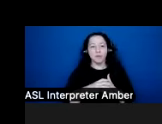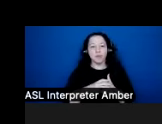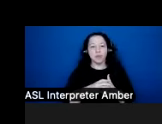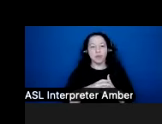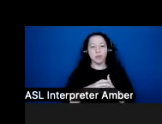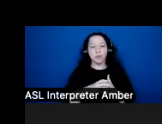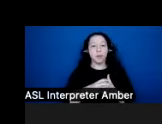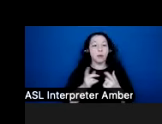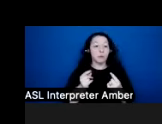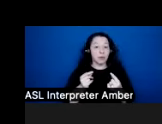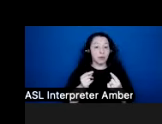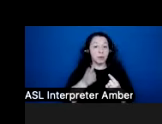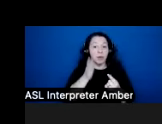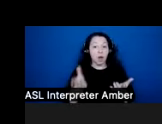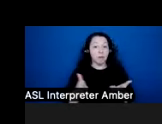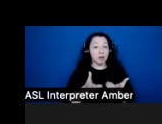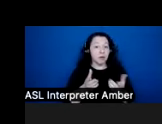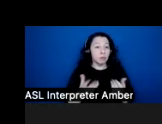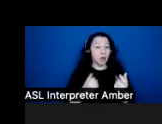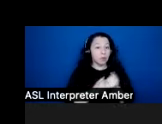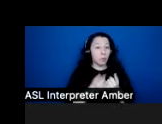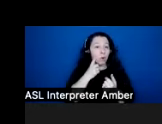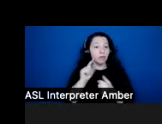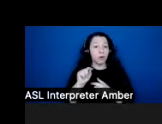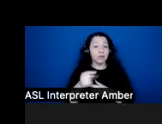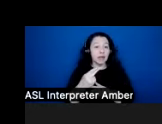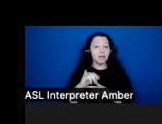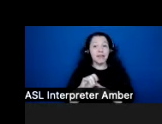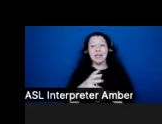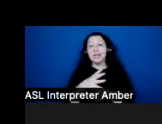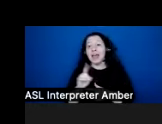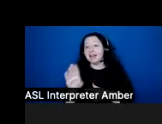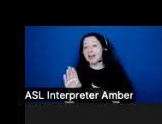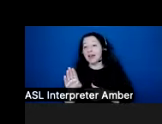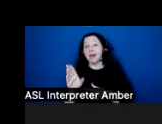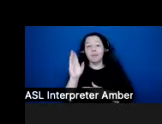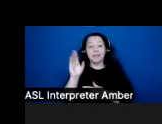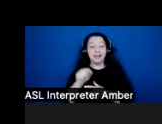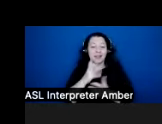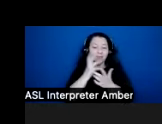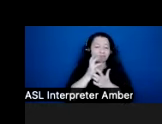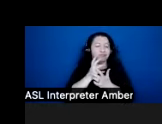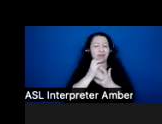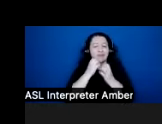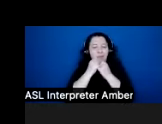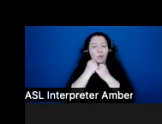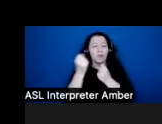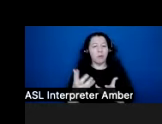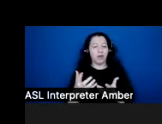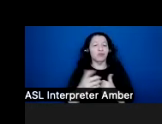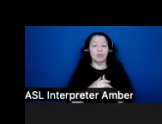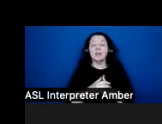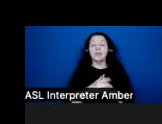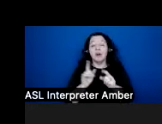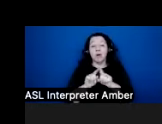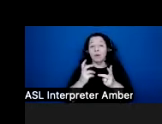So I'm going to be here to support Deb and Steph as they present this incredibly valuable information to you all. But I also do want to